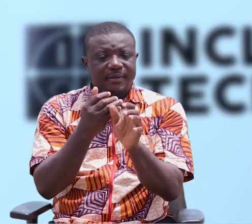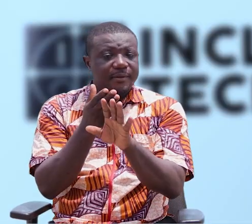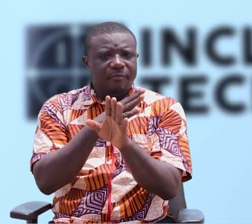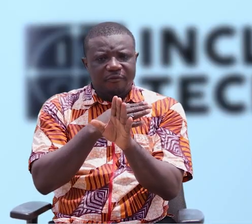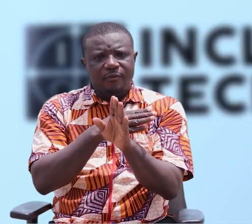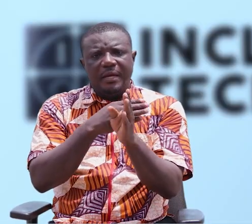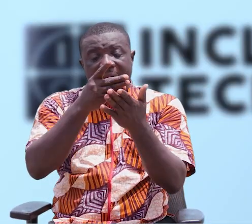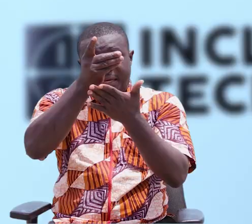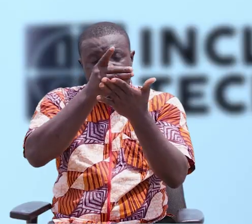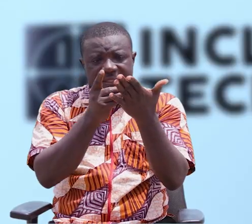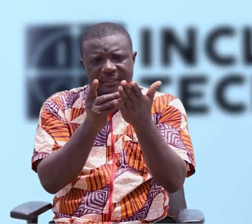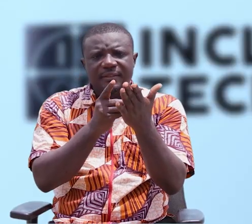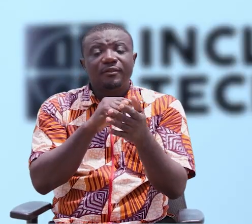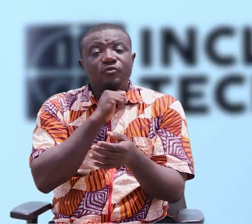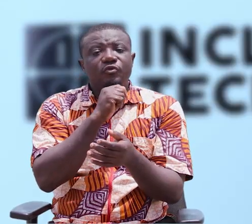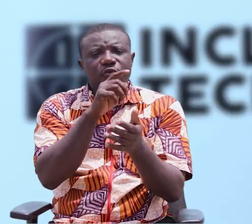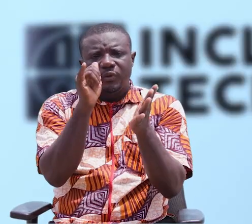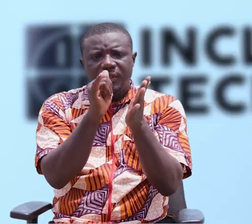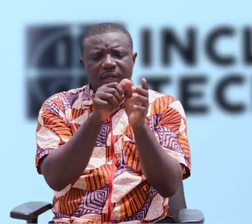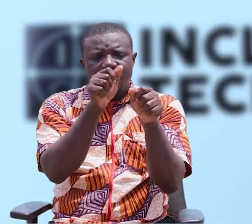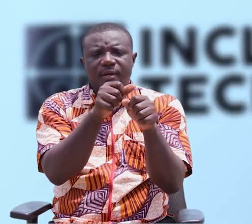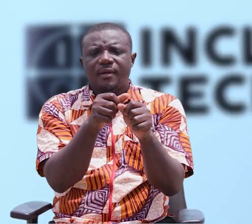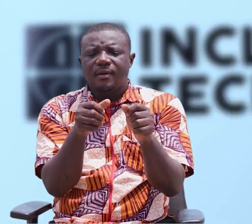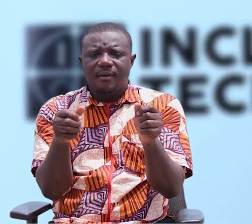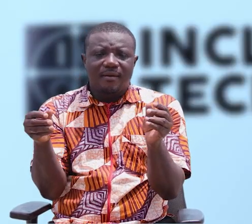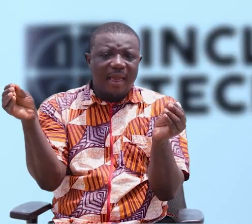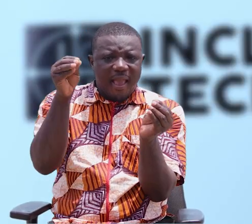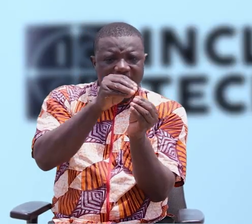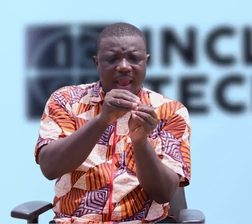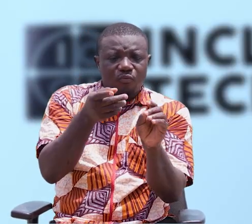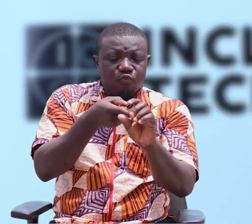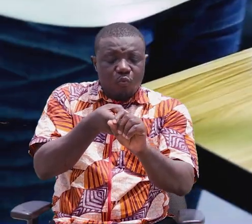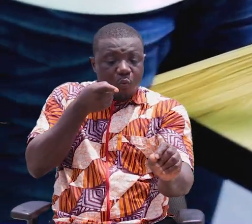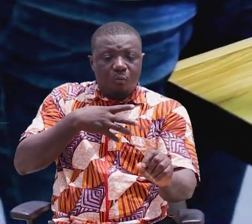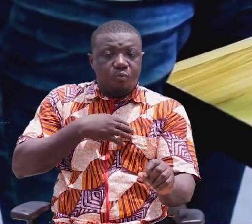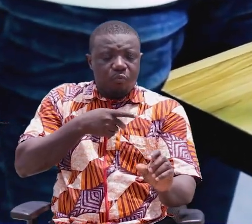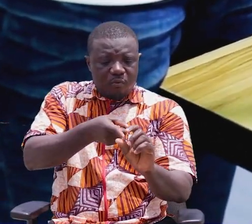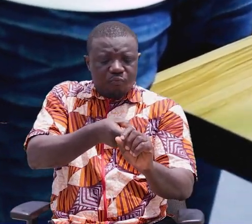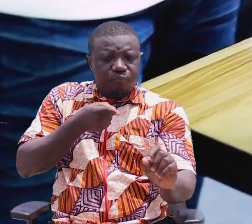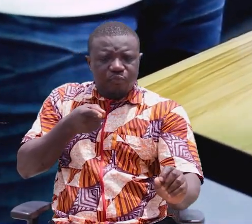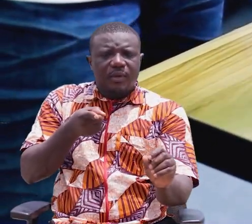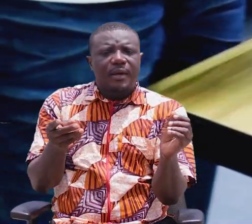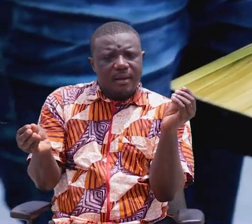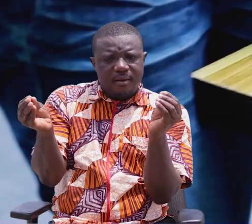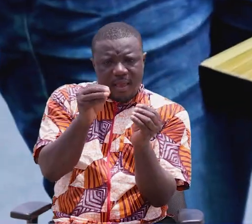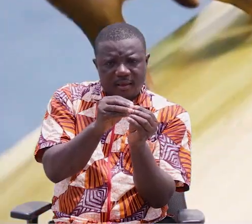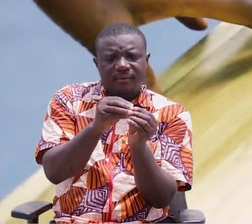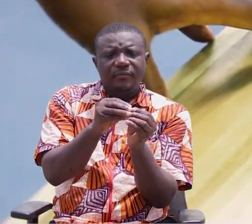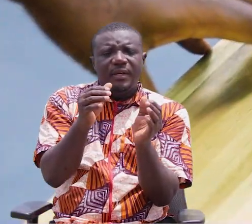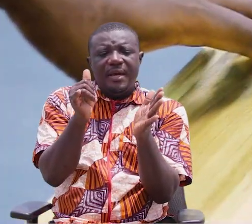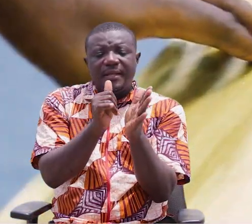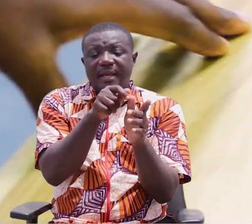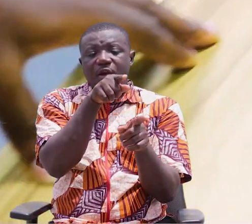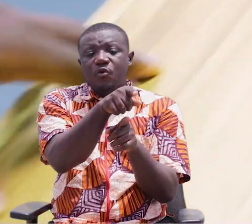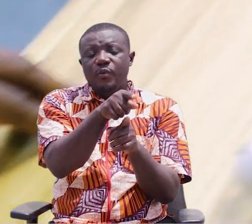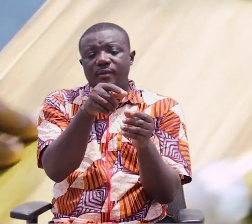the building process, our first phase, we designed the device such that it's being attached to the white cane. With its assessment and